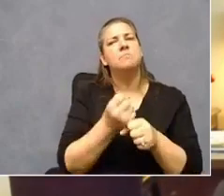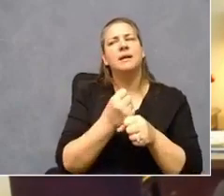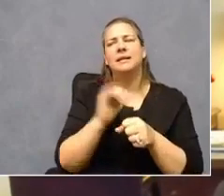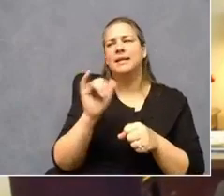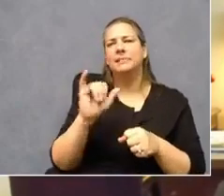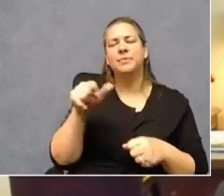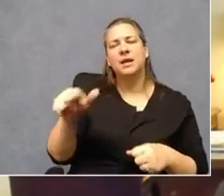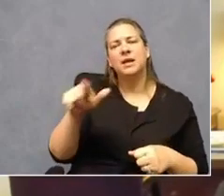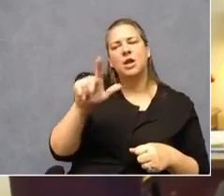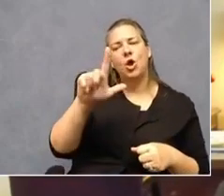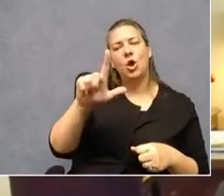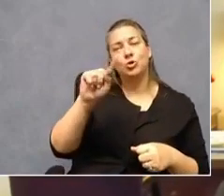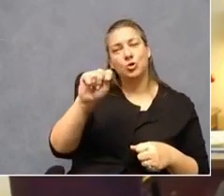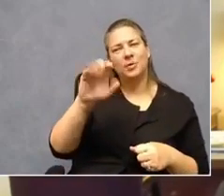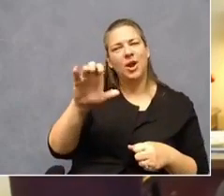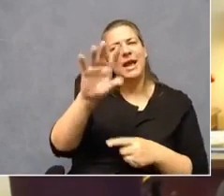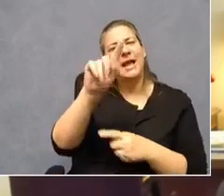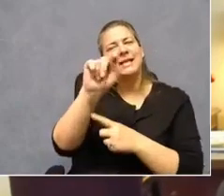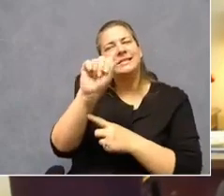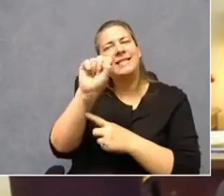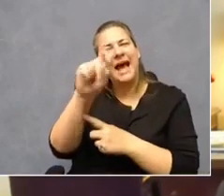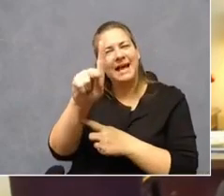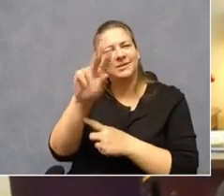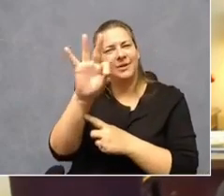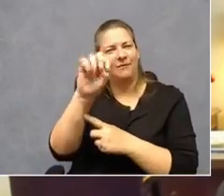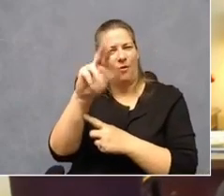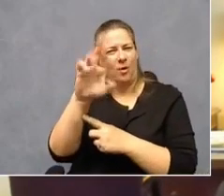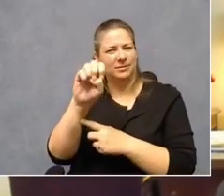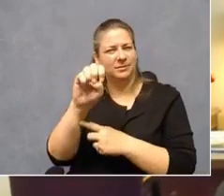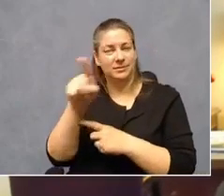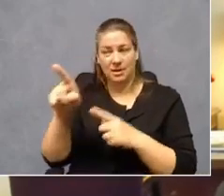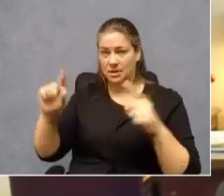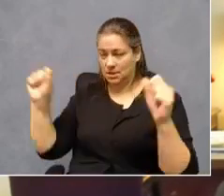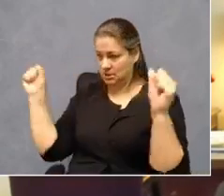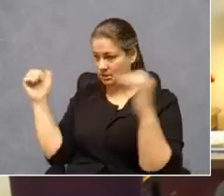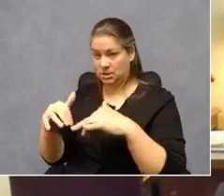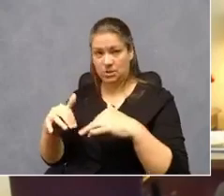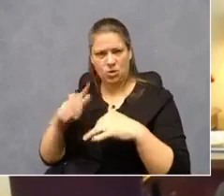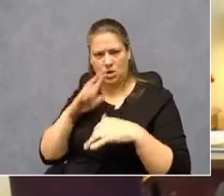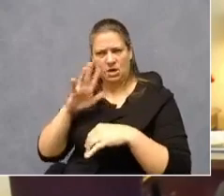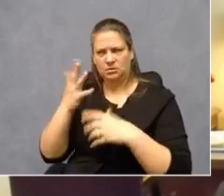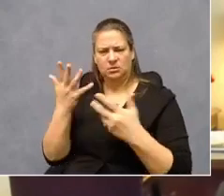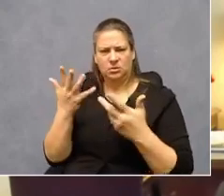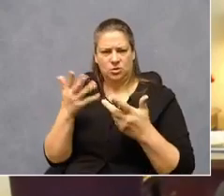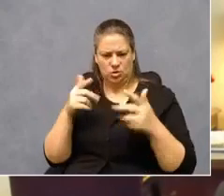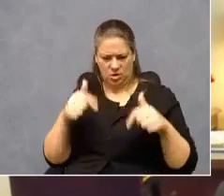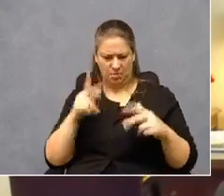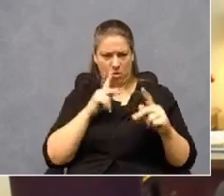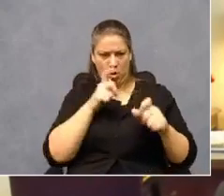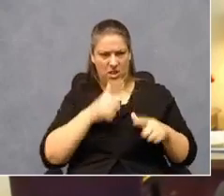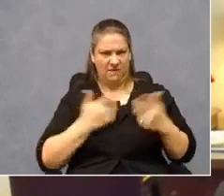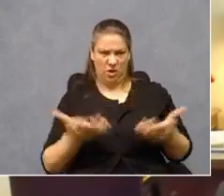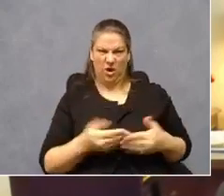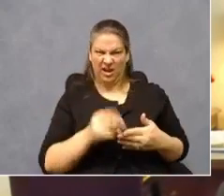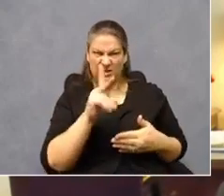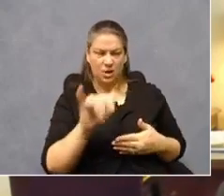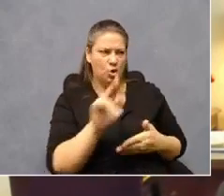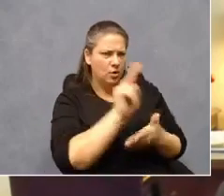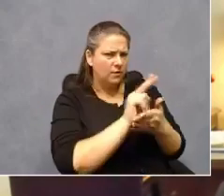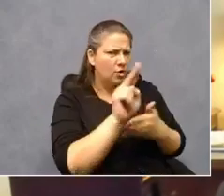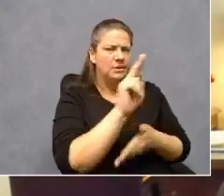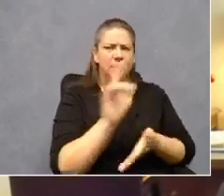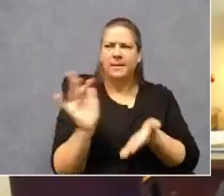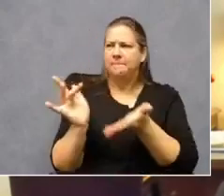force of nationally recognized leaders that reside here in Kentucky, our universities, medical directors